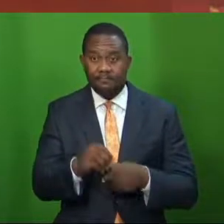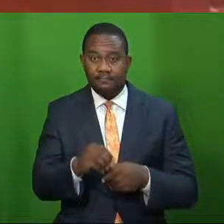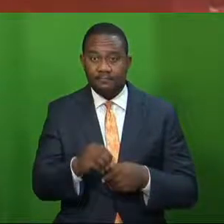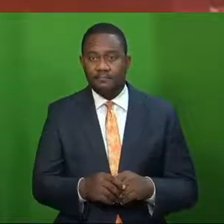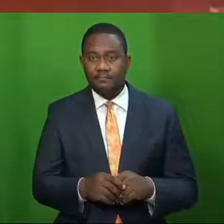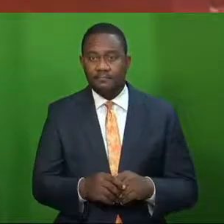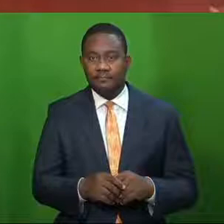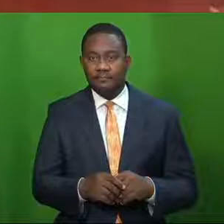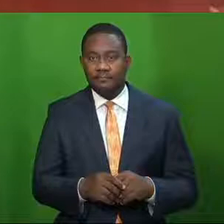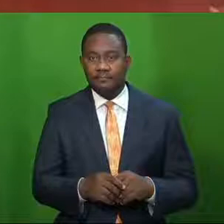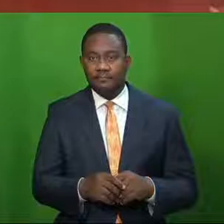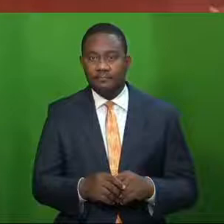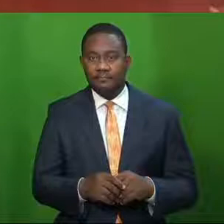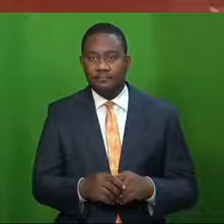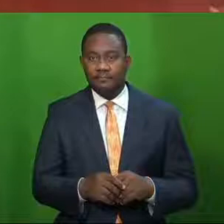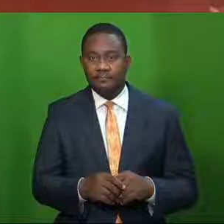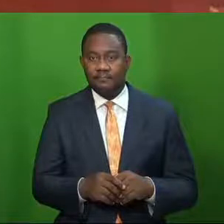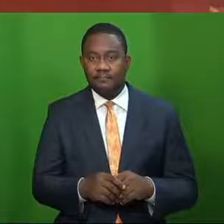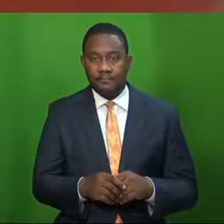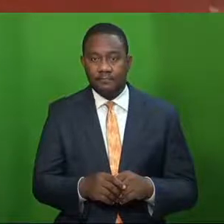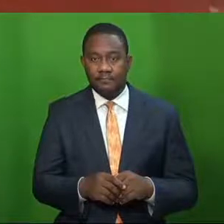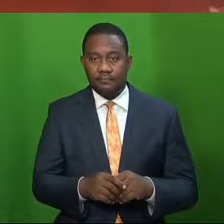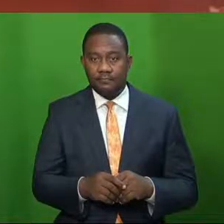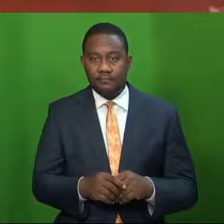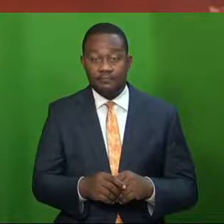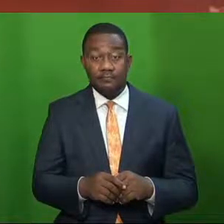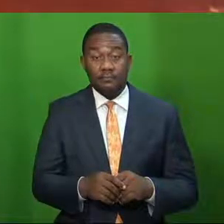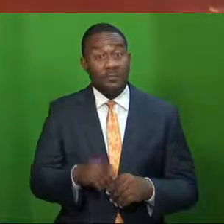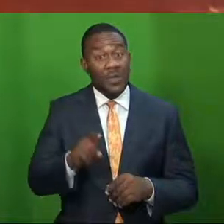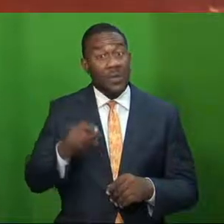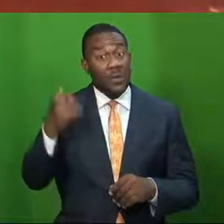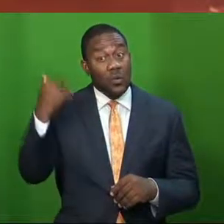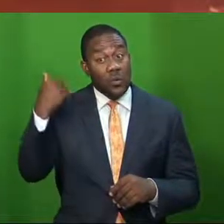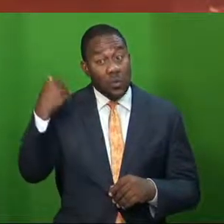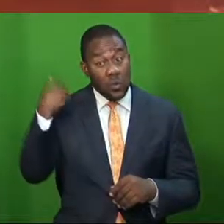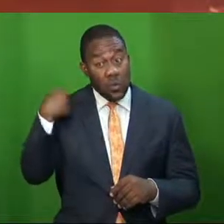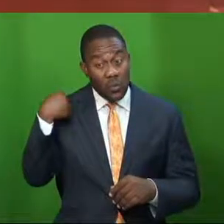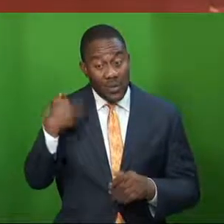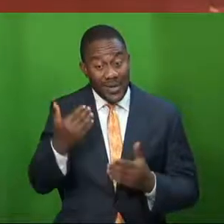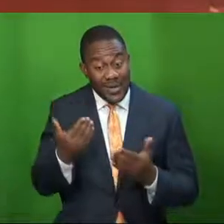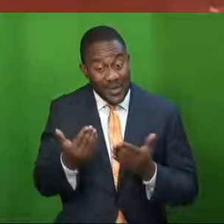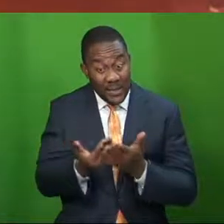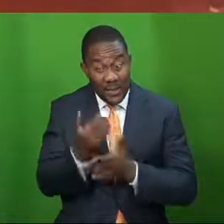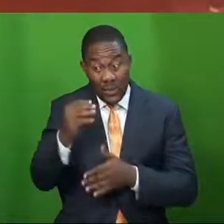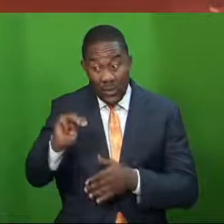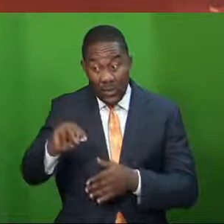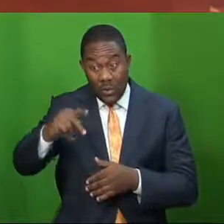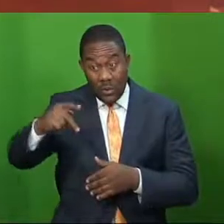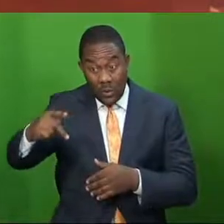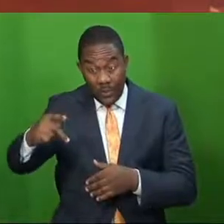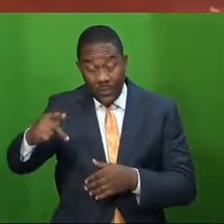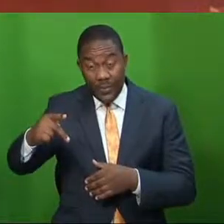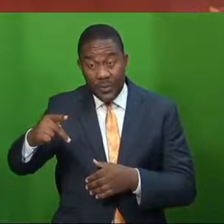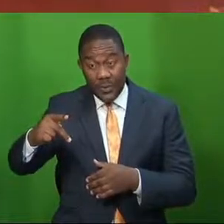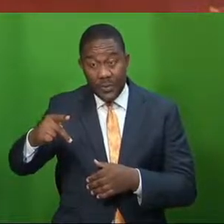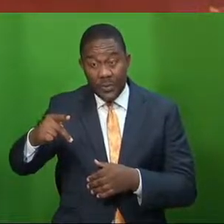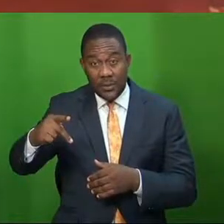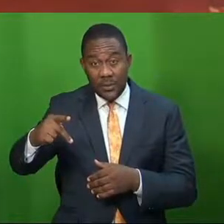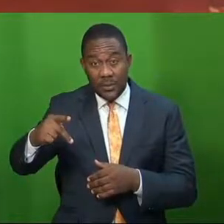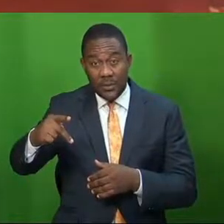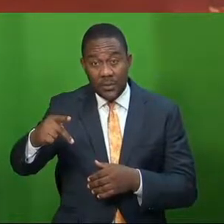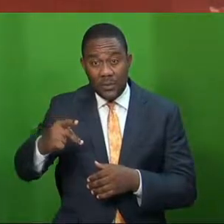Business Committee takes this opportunity to remind all first-time members of Parliament